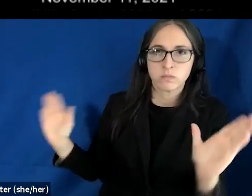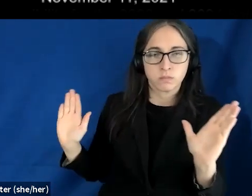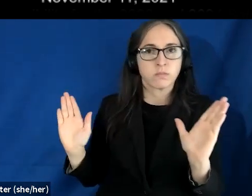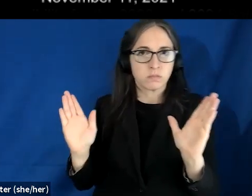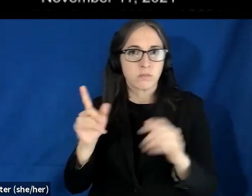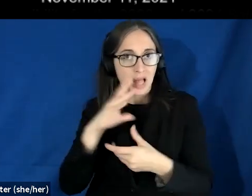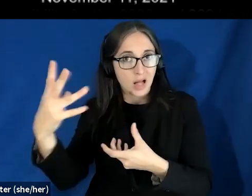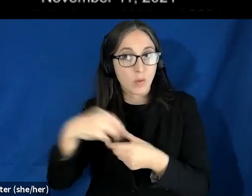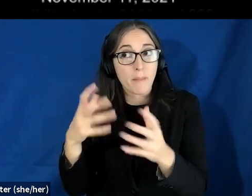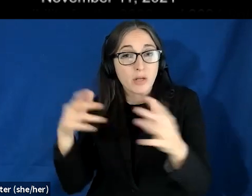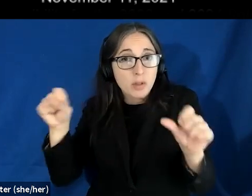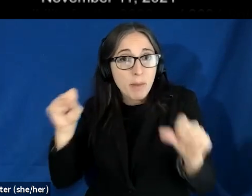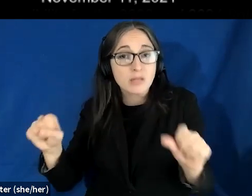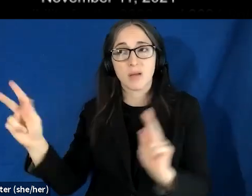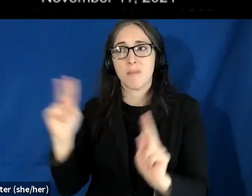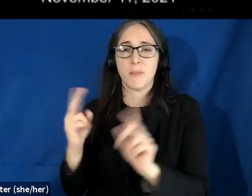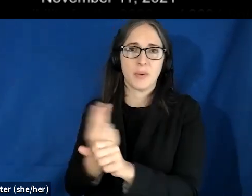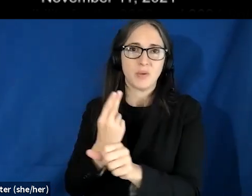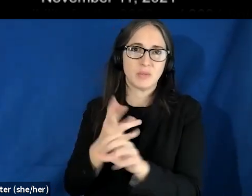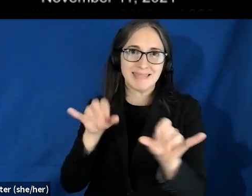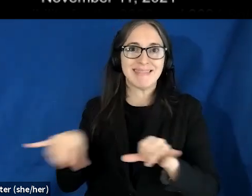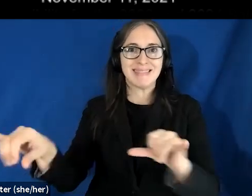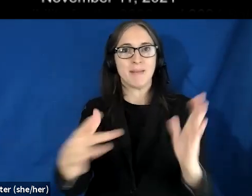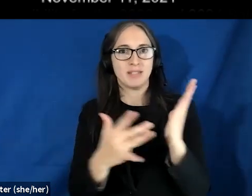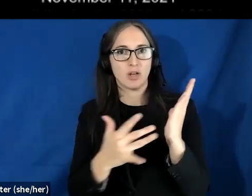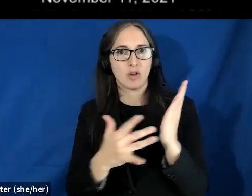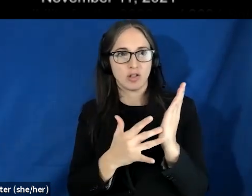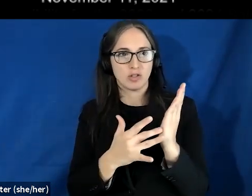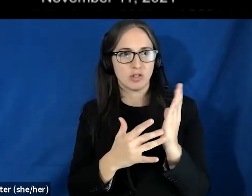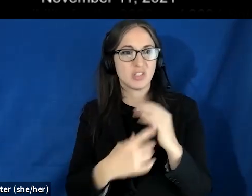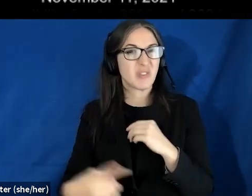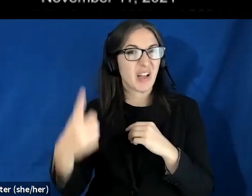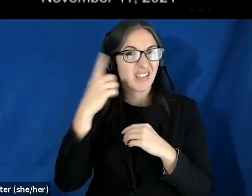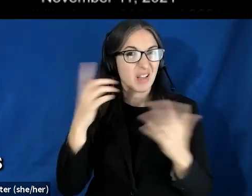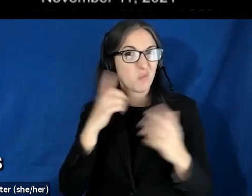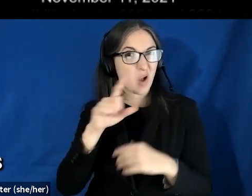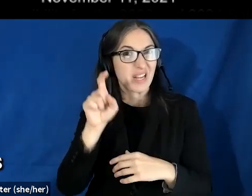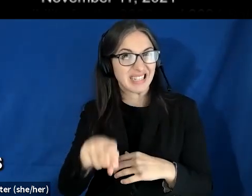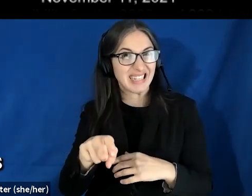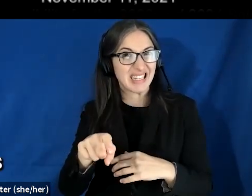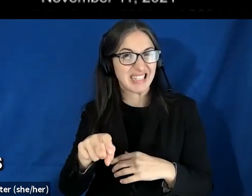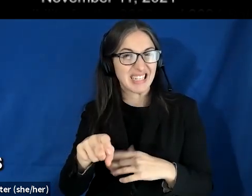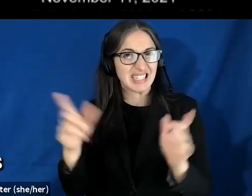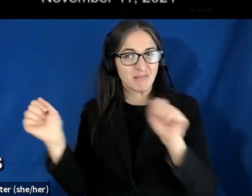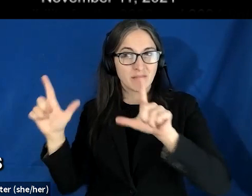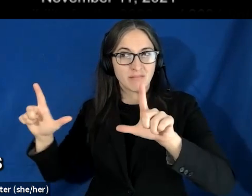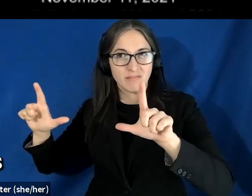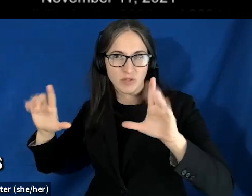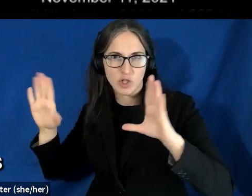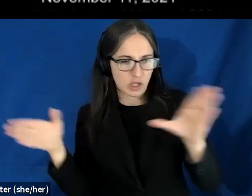same technology and activities. So I think what we need is a paradigm shift from a reactive reliance